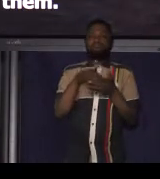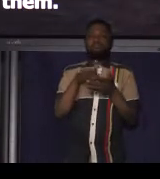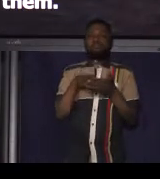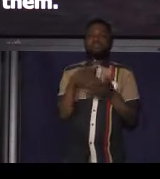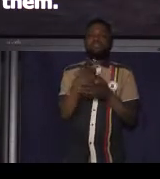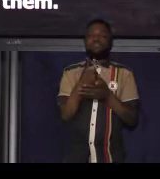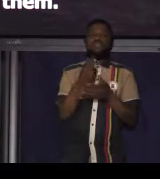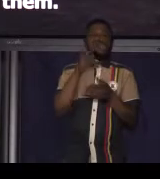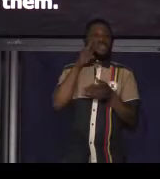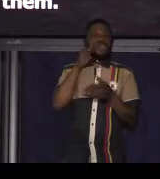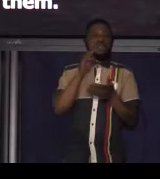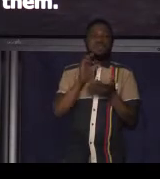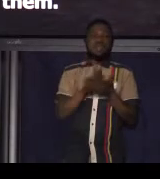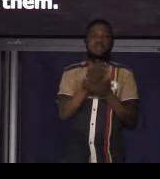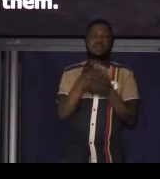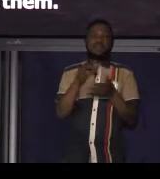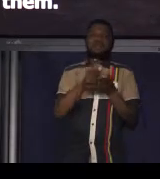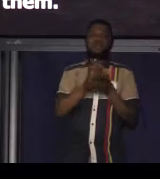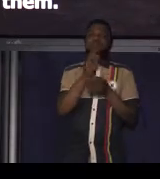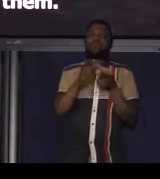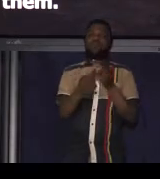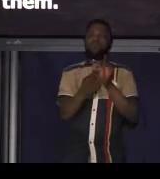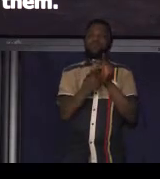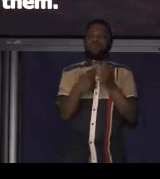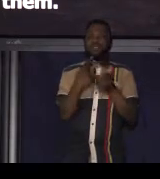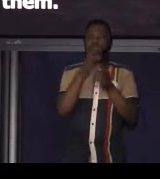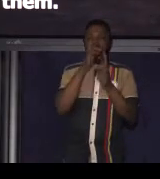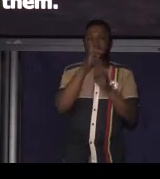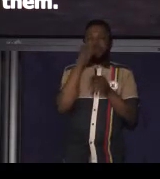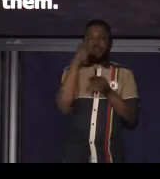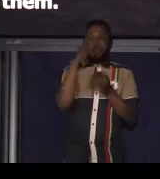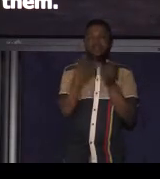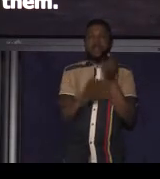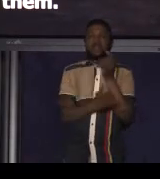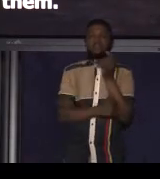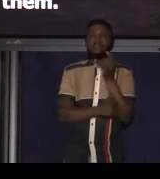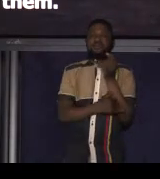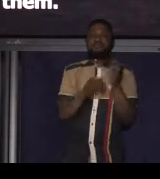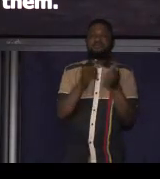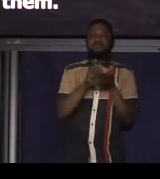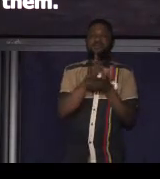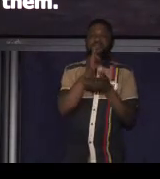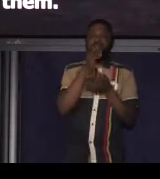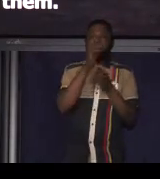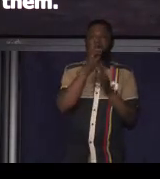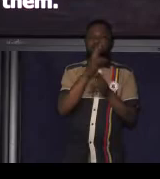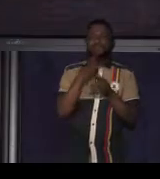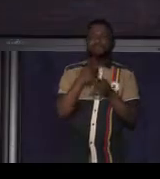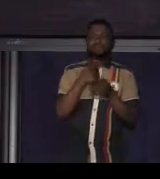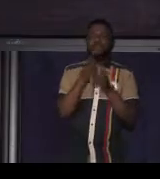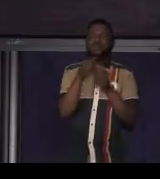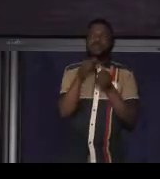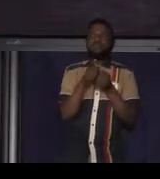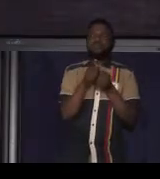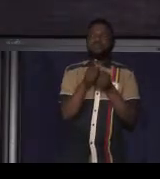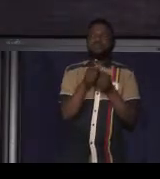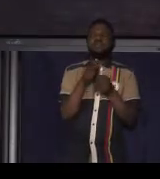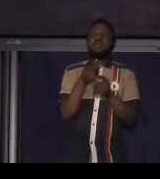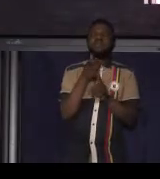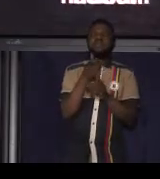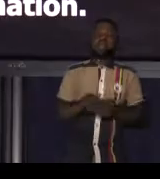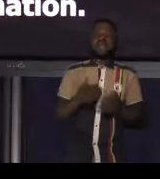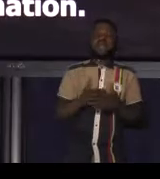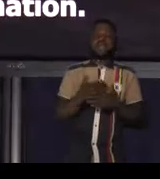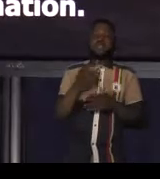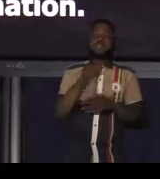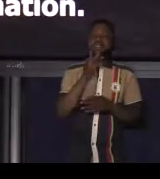you recite the national anthem with them. That is to show the respect for the country. So that is respect we are talking about